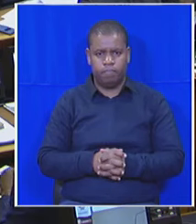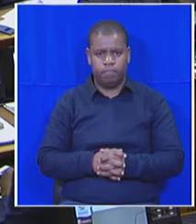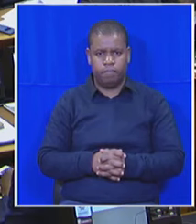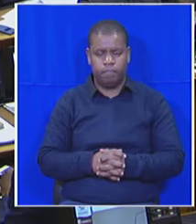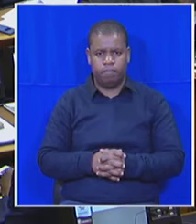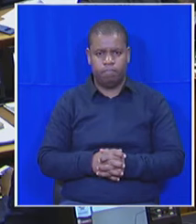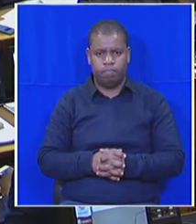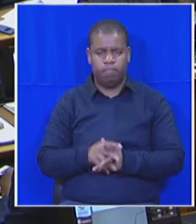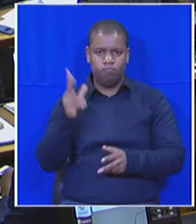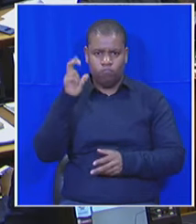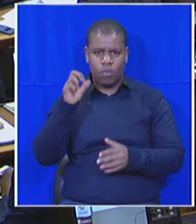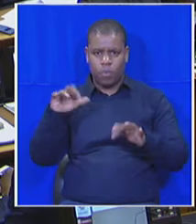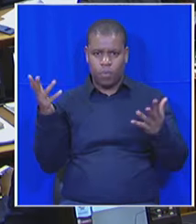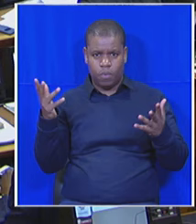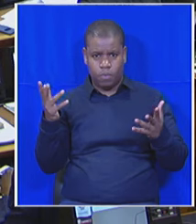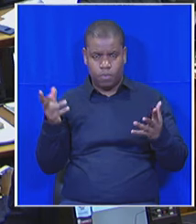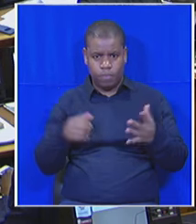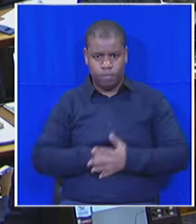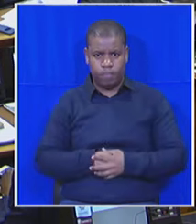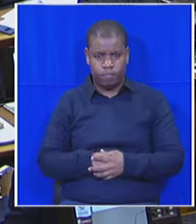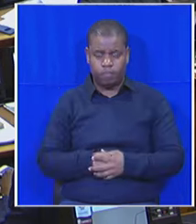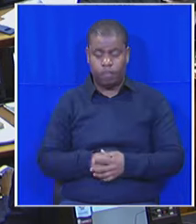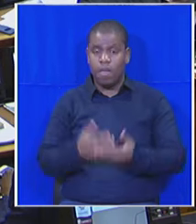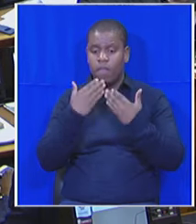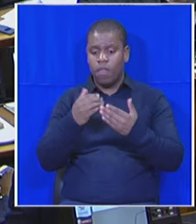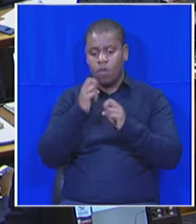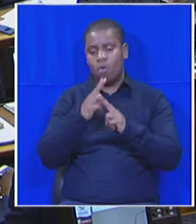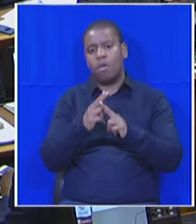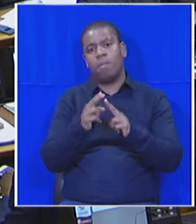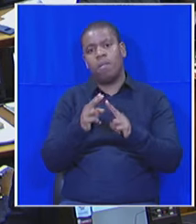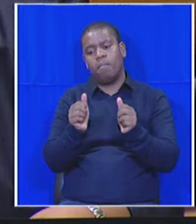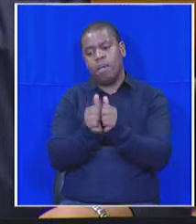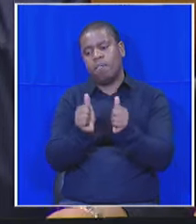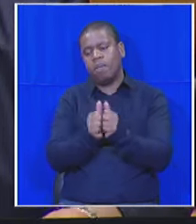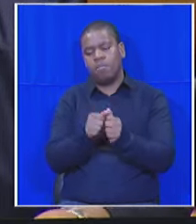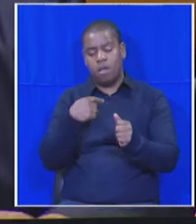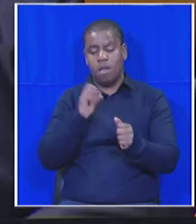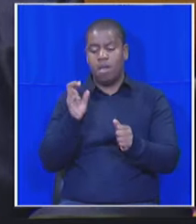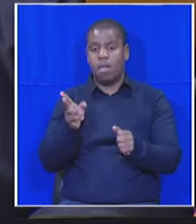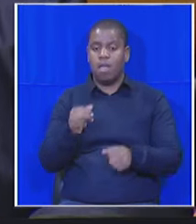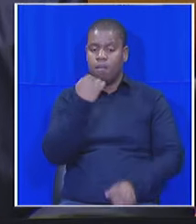Thank you, Honourable Member. I put the vote again. Are there any objections?